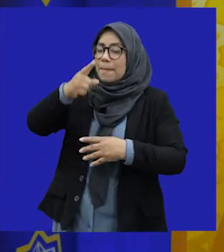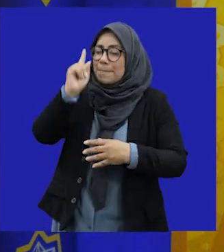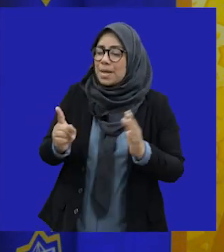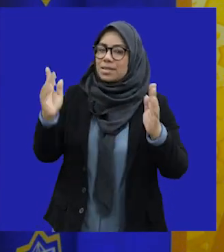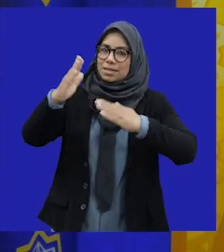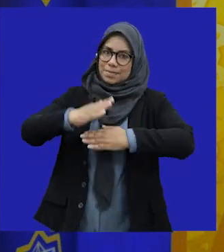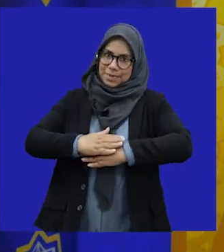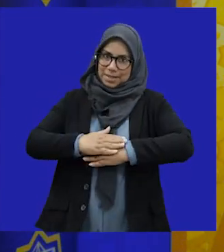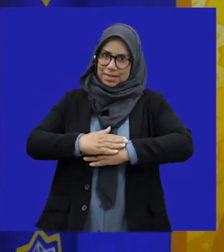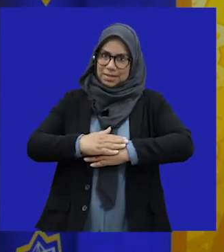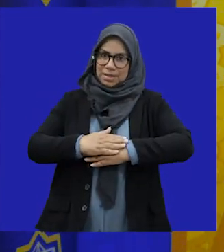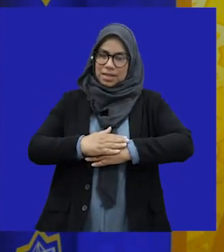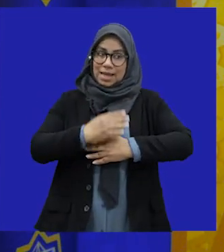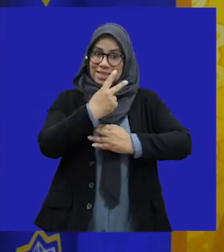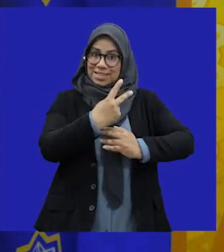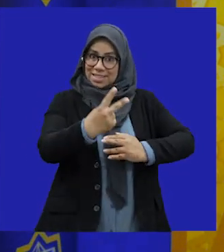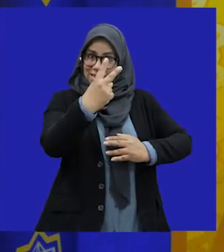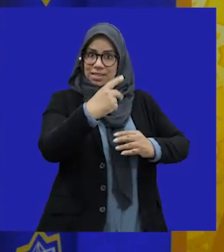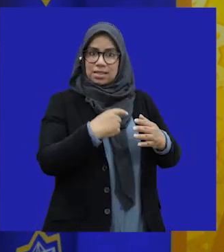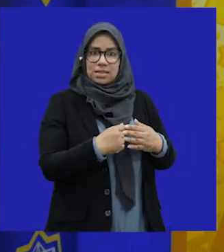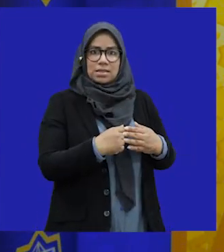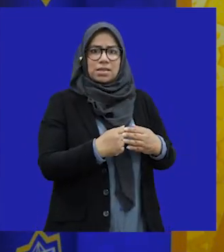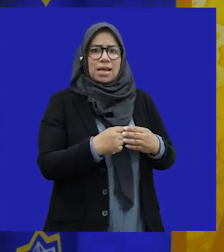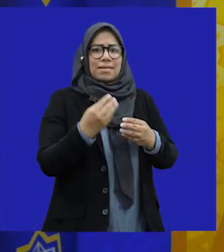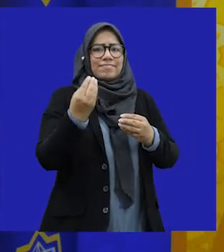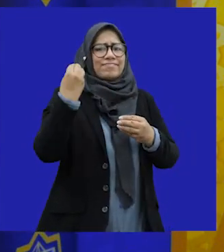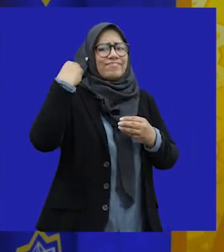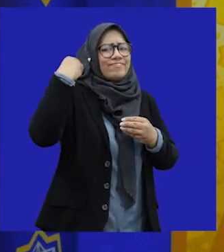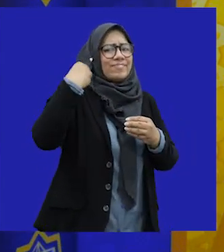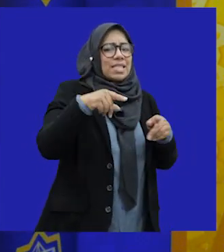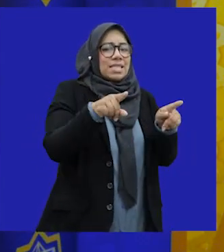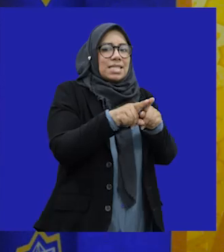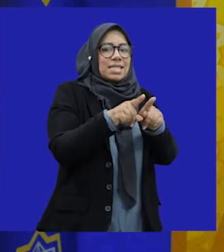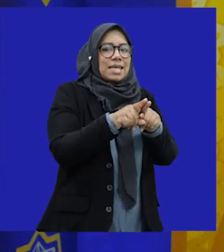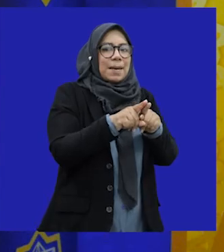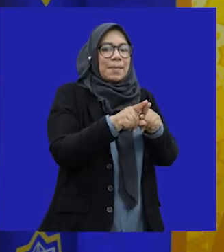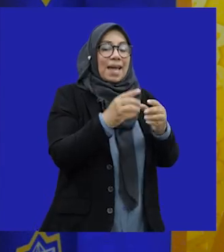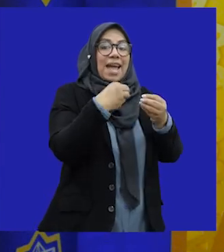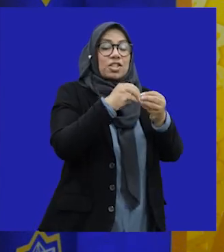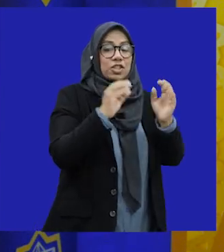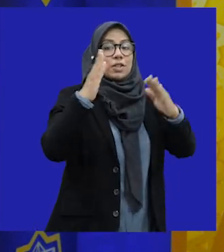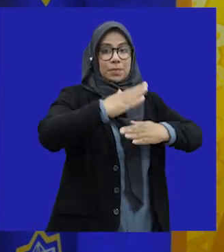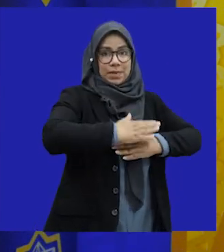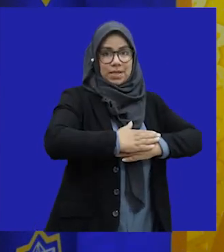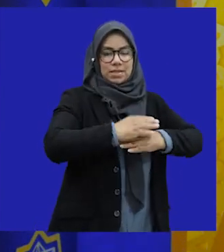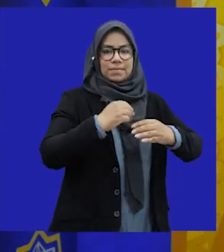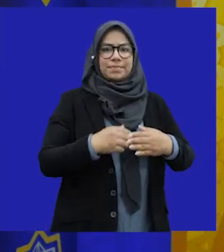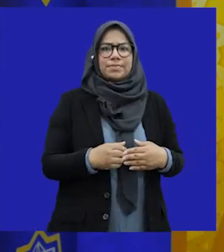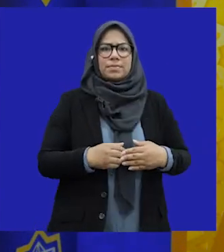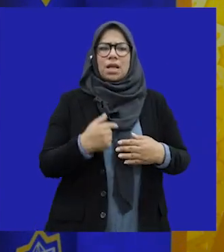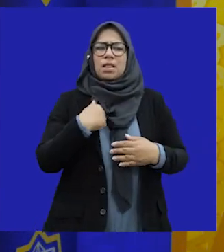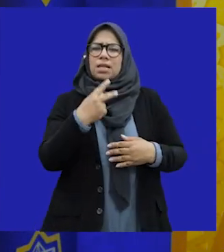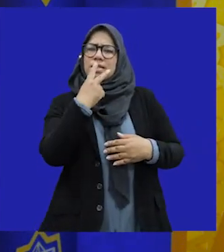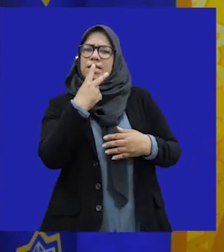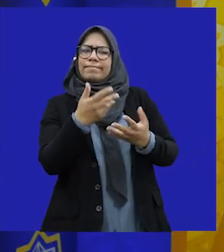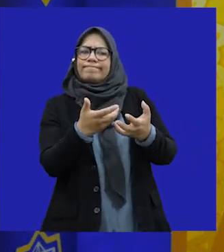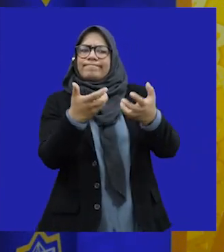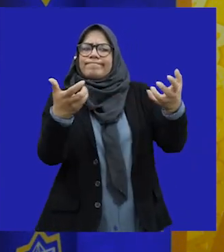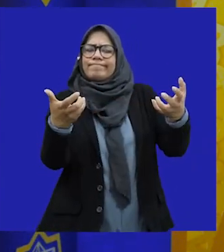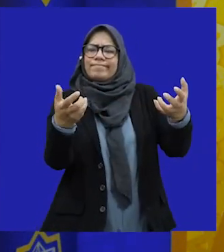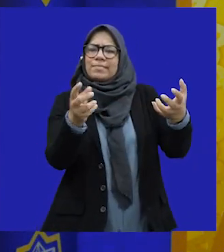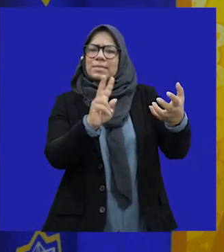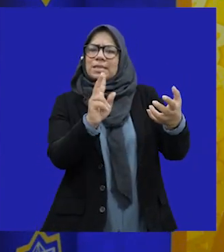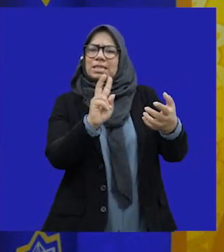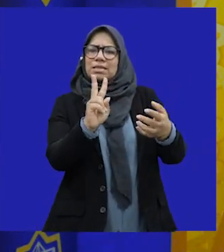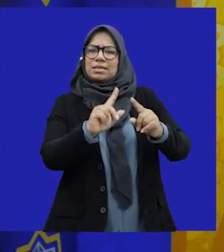and the second being the voluntary prayers. Now let's look at the difference between obligatory prayers and